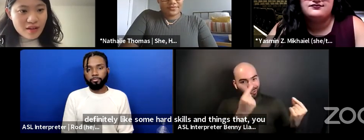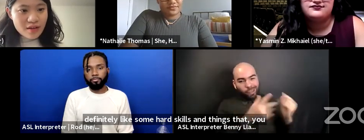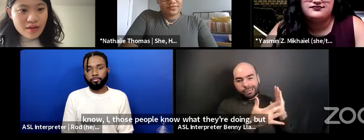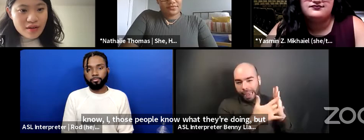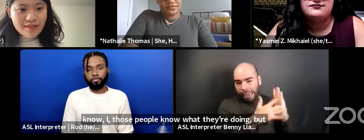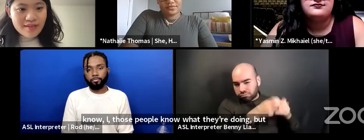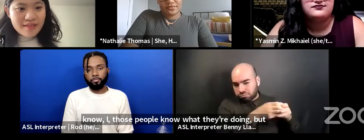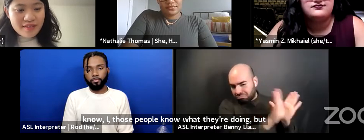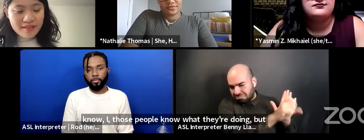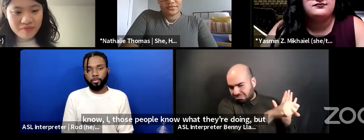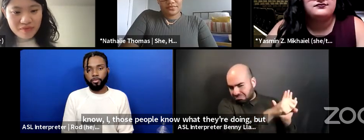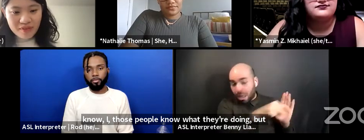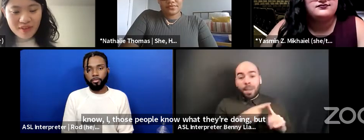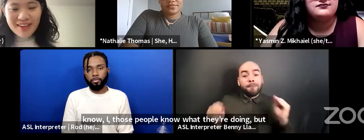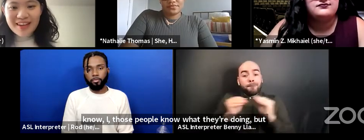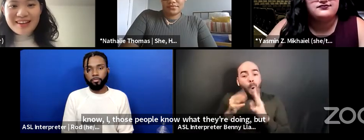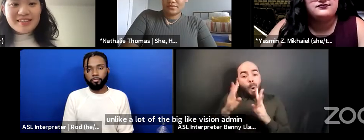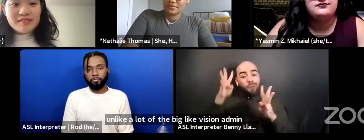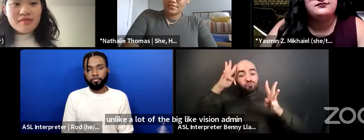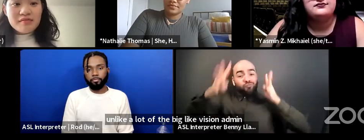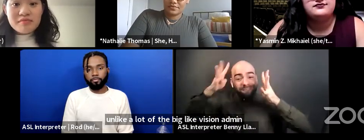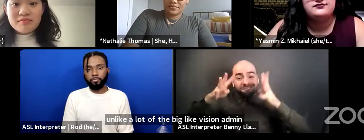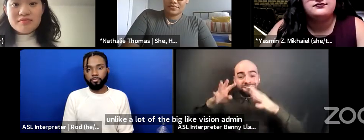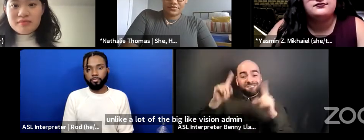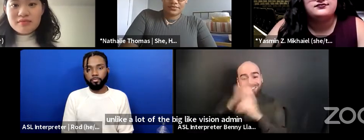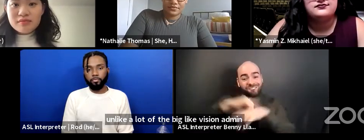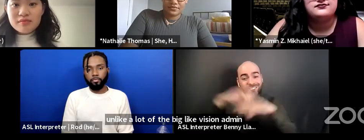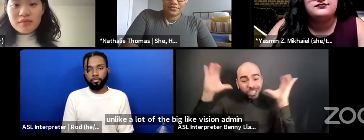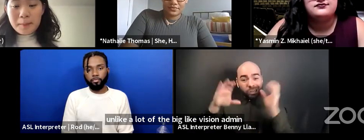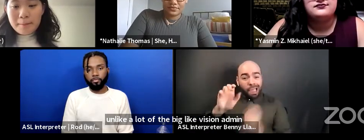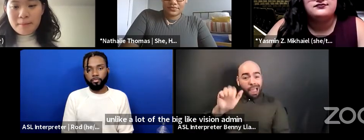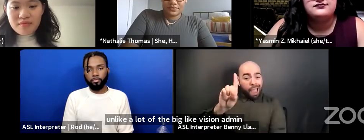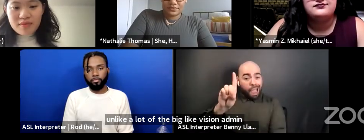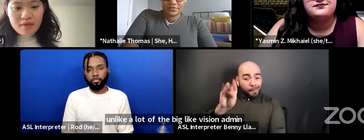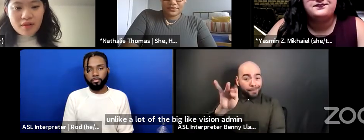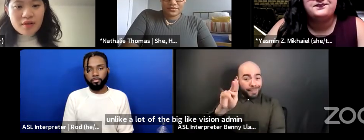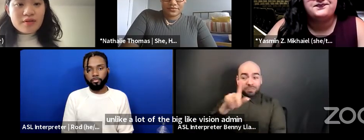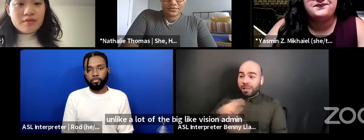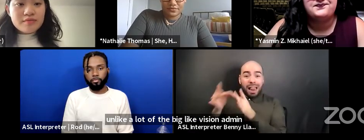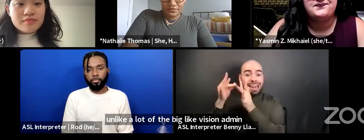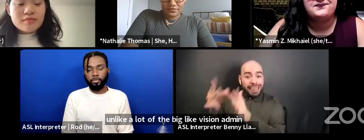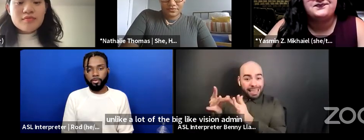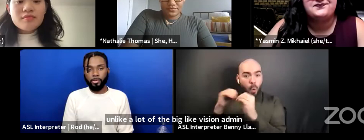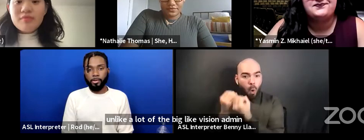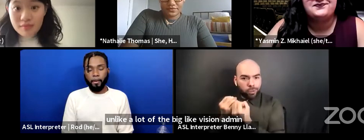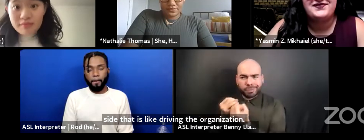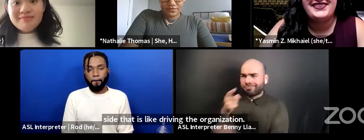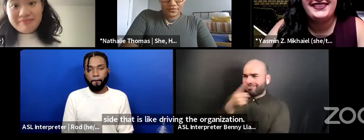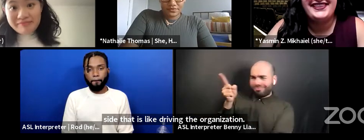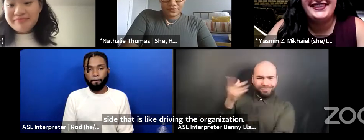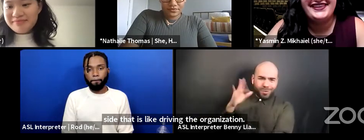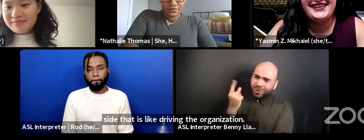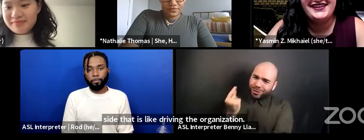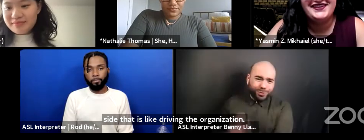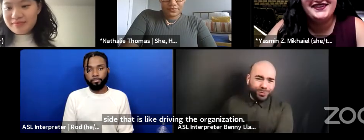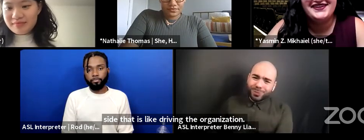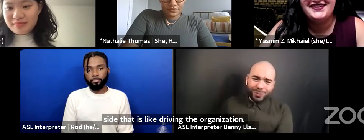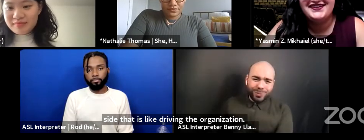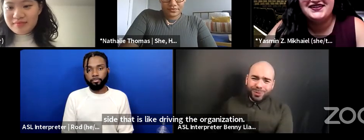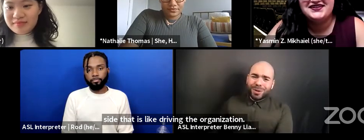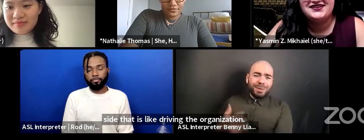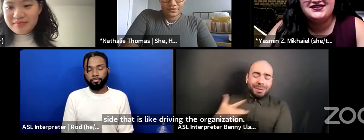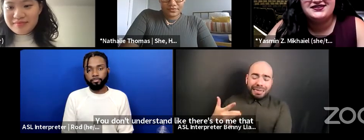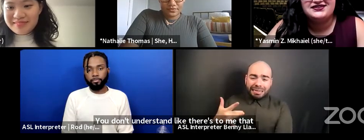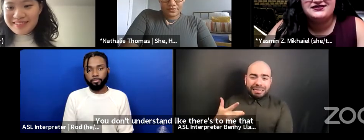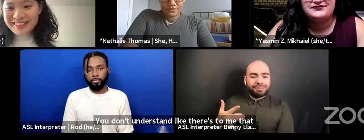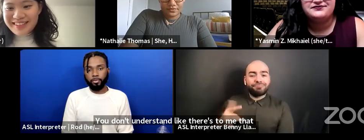of the big like vision admin side that is like driving the organization, I don't understand. So like to me